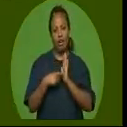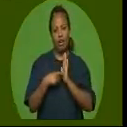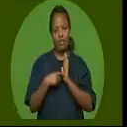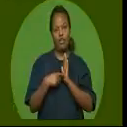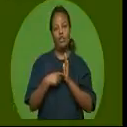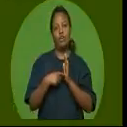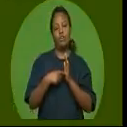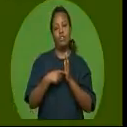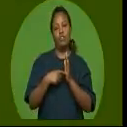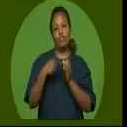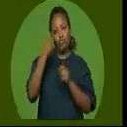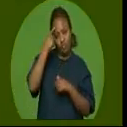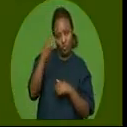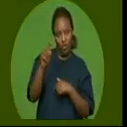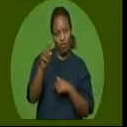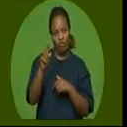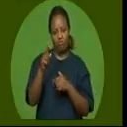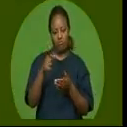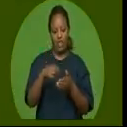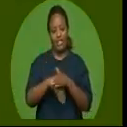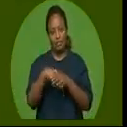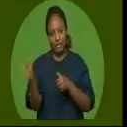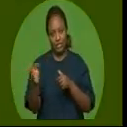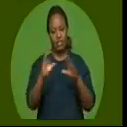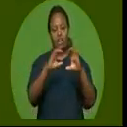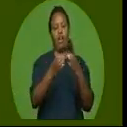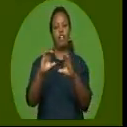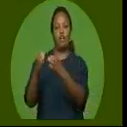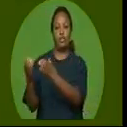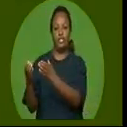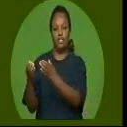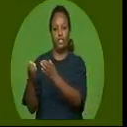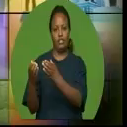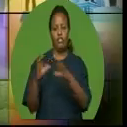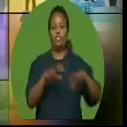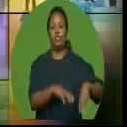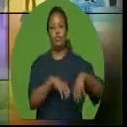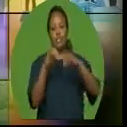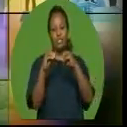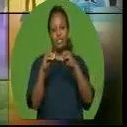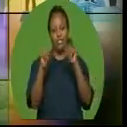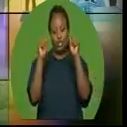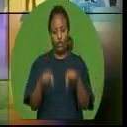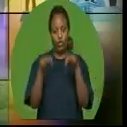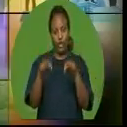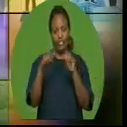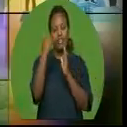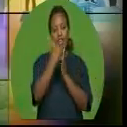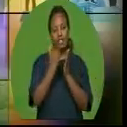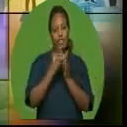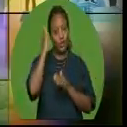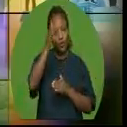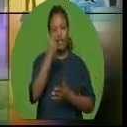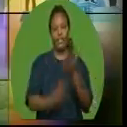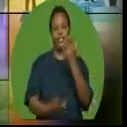demand work through the four aggregate expenditure categories. Students, in today's